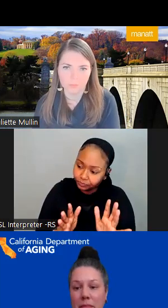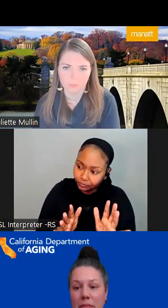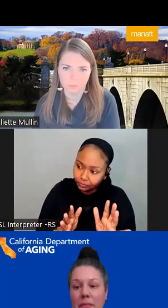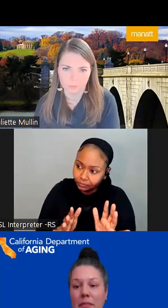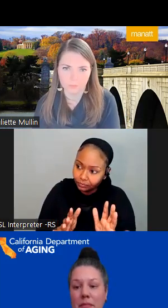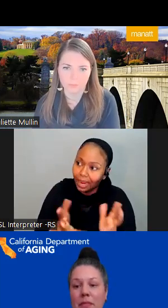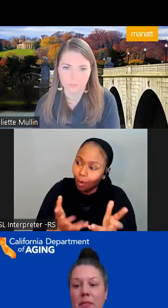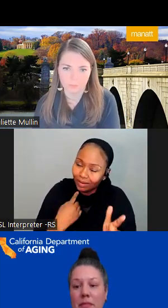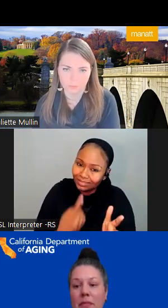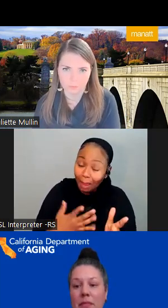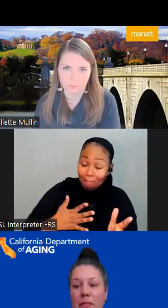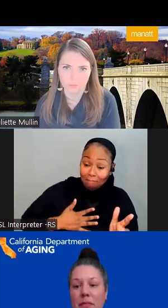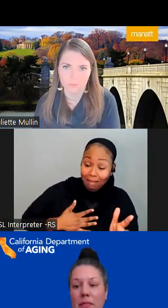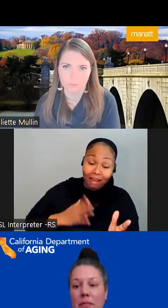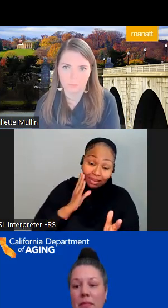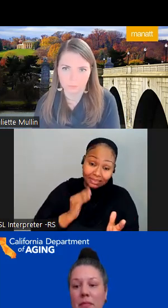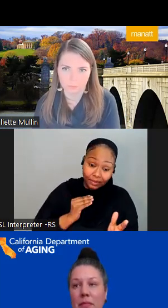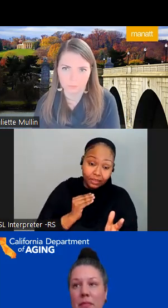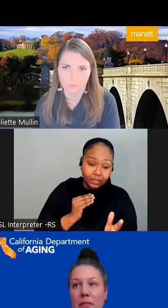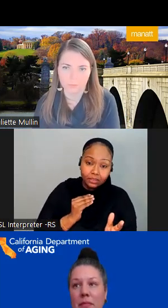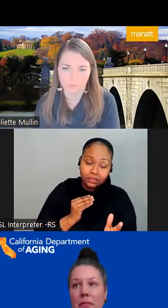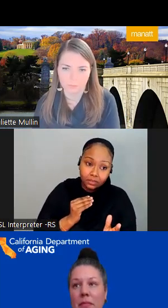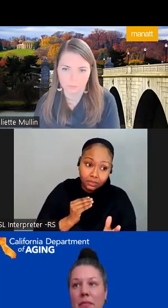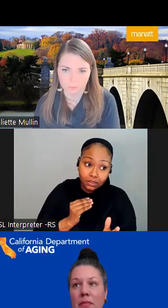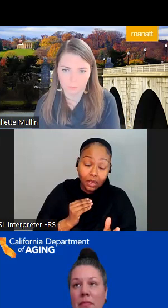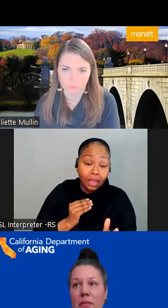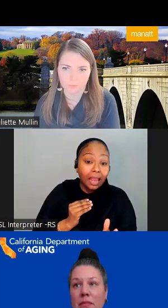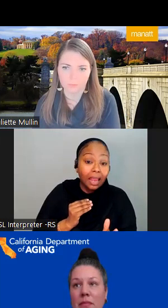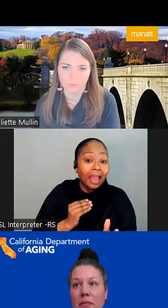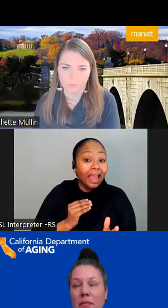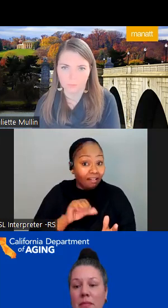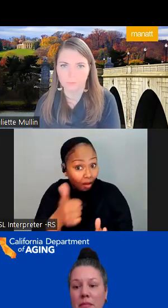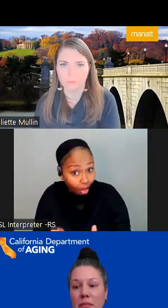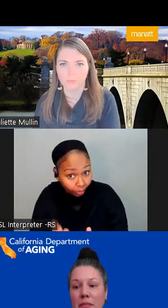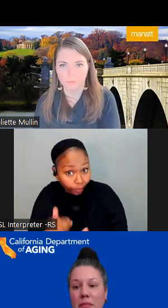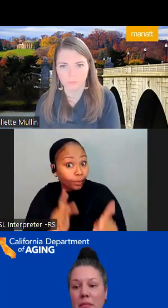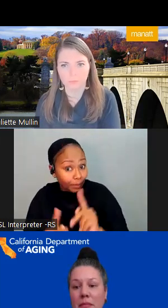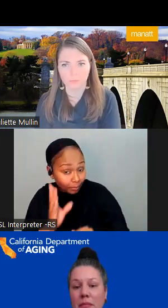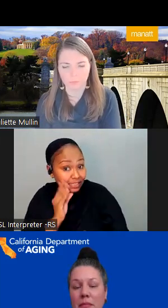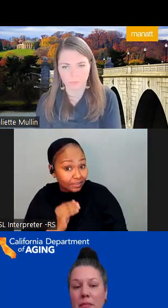say what my experience has been, and I've experienced working with other people,